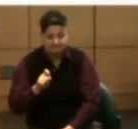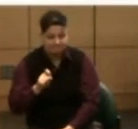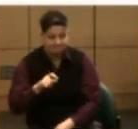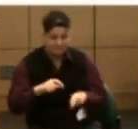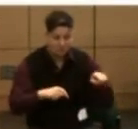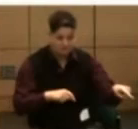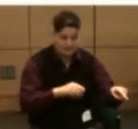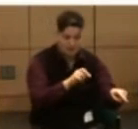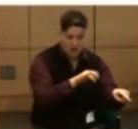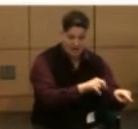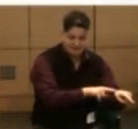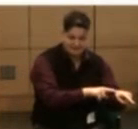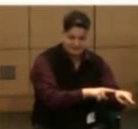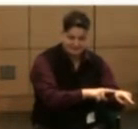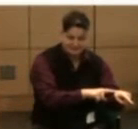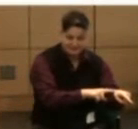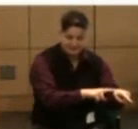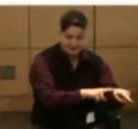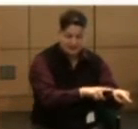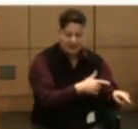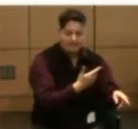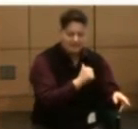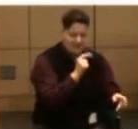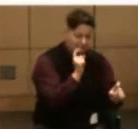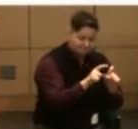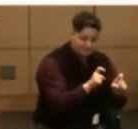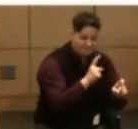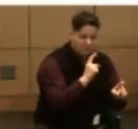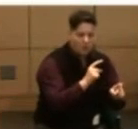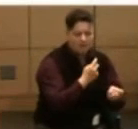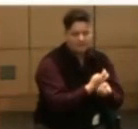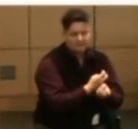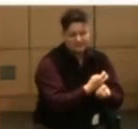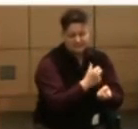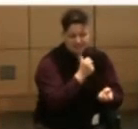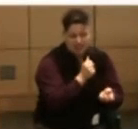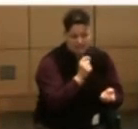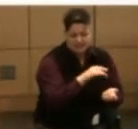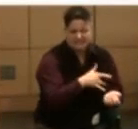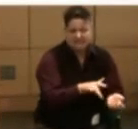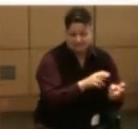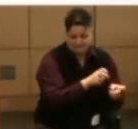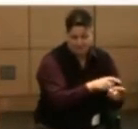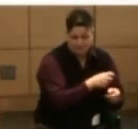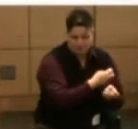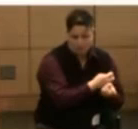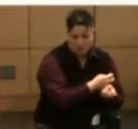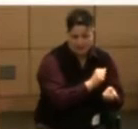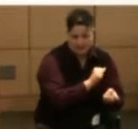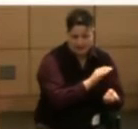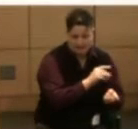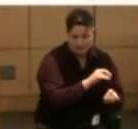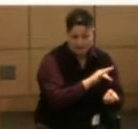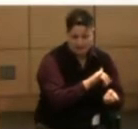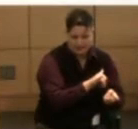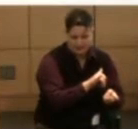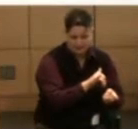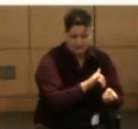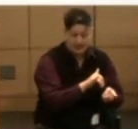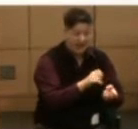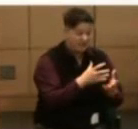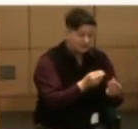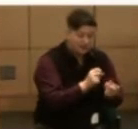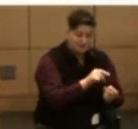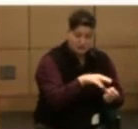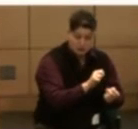be as sensitive for some of the bony abnormalities. It isn't as sensitive for bony abnormalities, and we may not always find the soft tissue abnormalities that